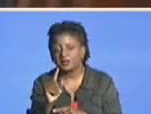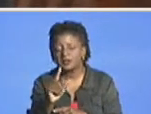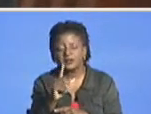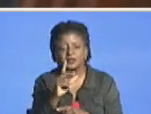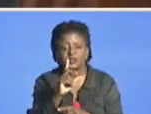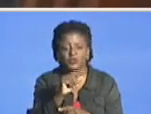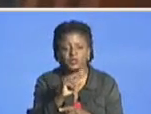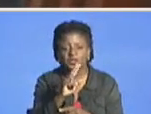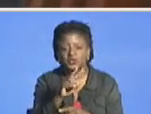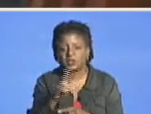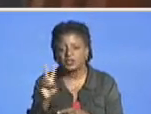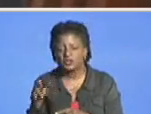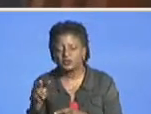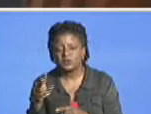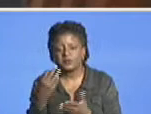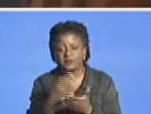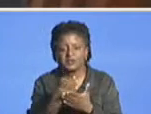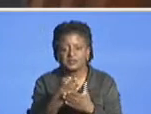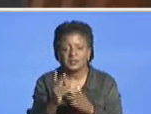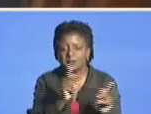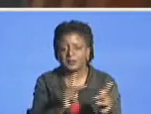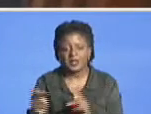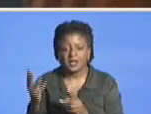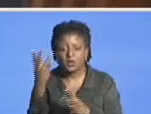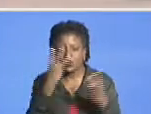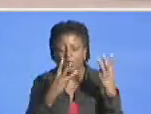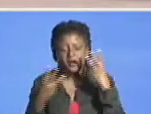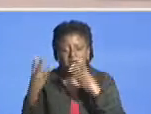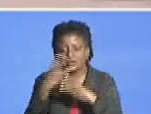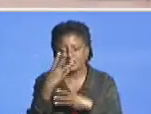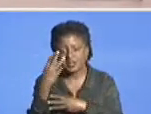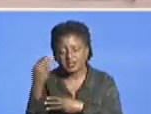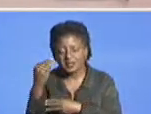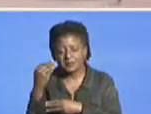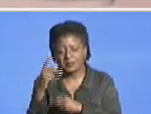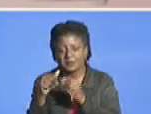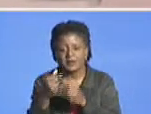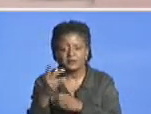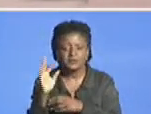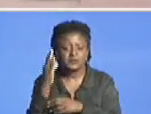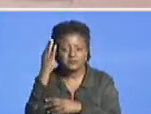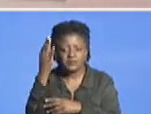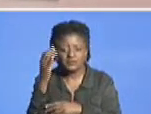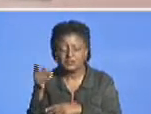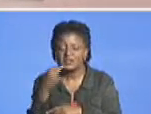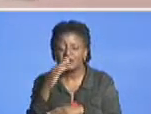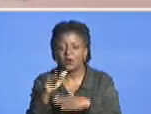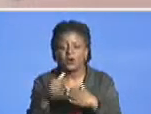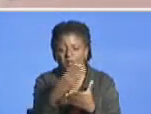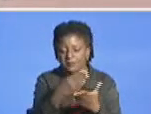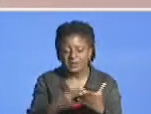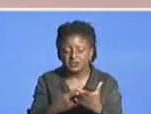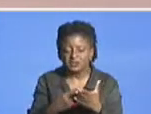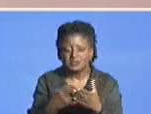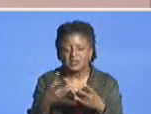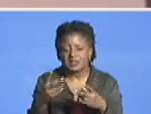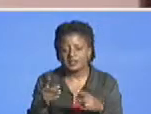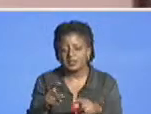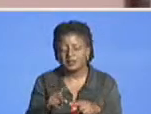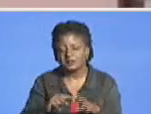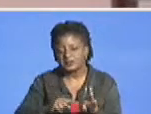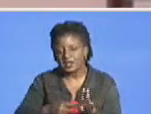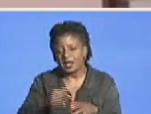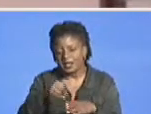plan worries him about the future. Case in point, while all budgets, he said, are rooted in hope, there's just too much trafficking in